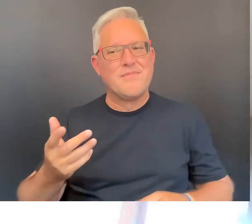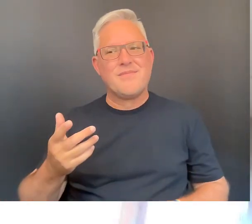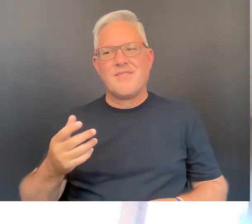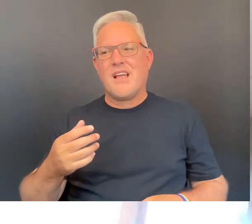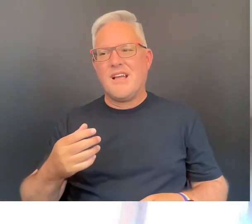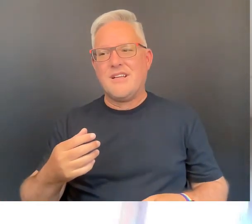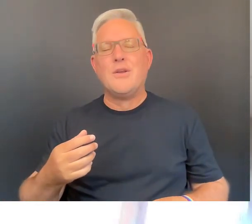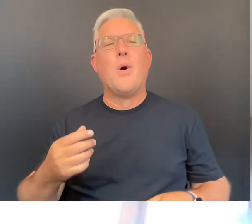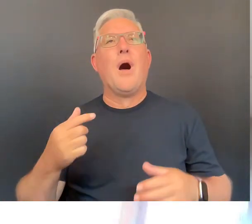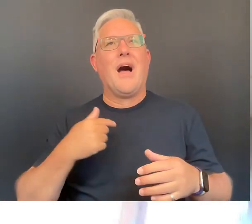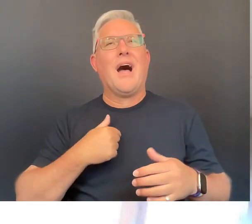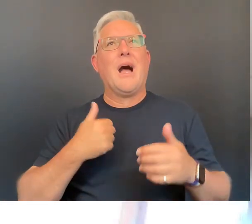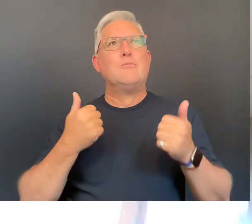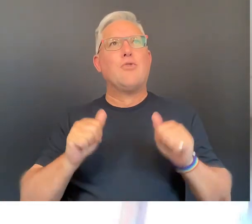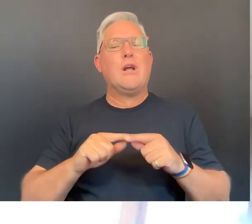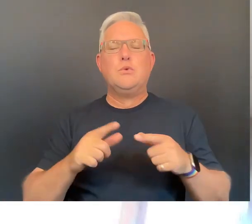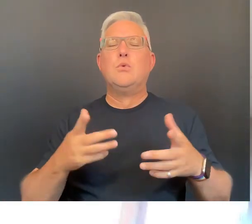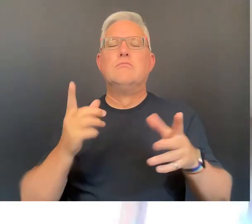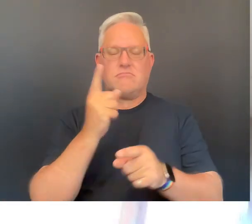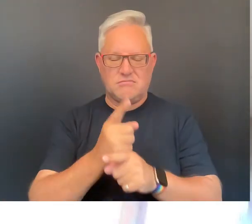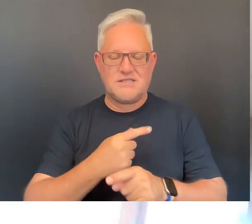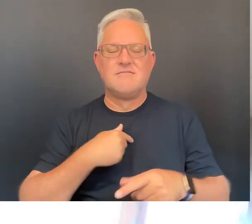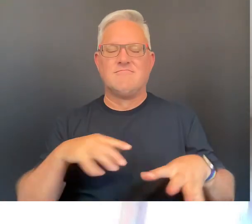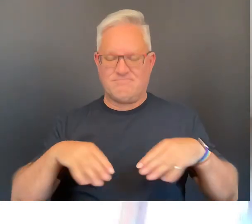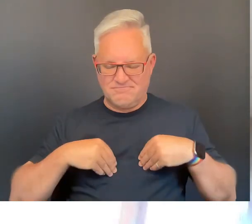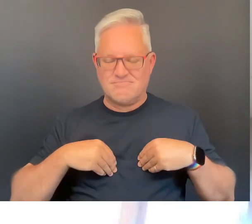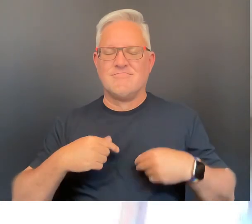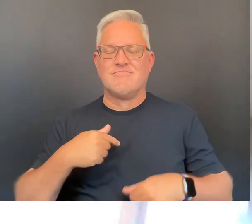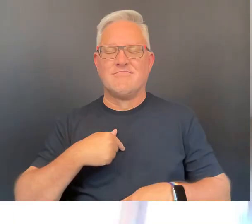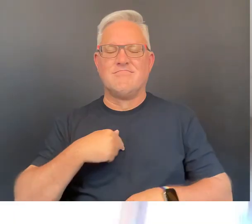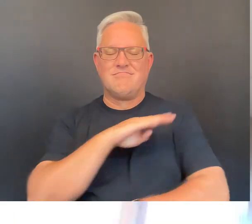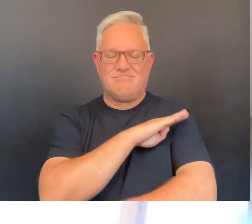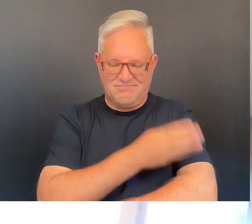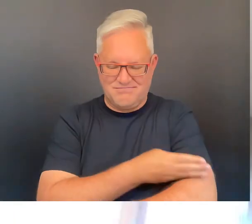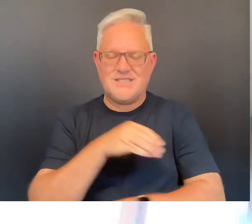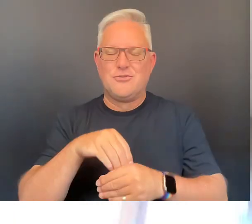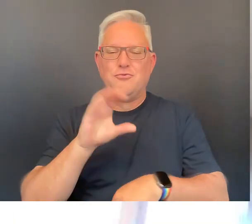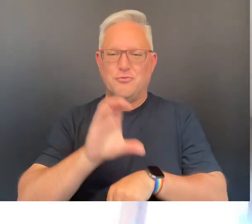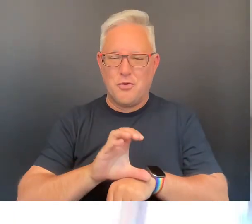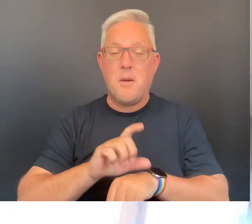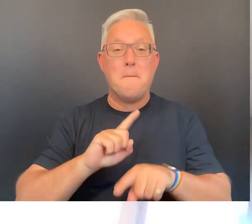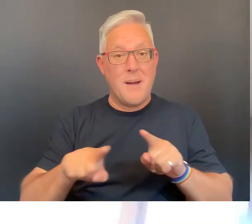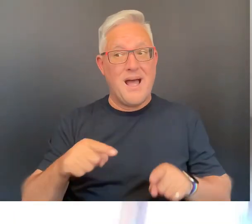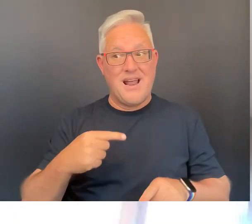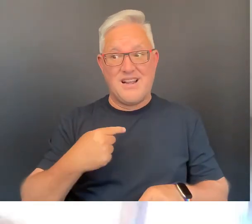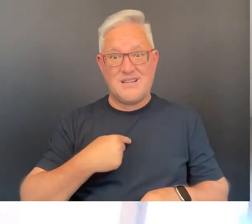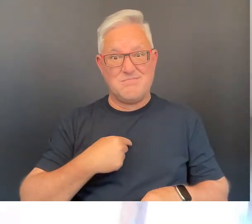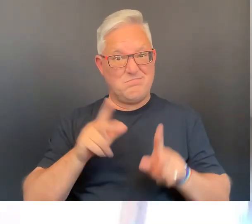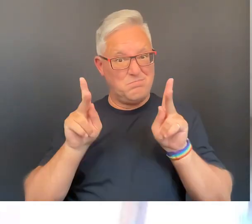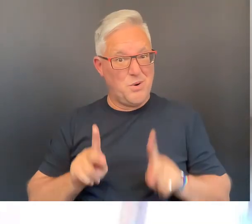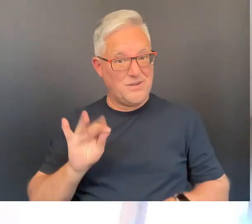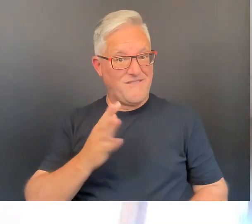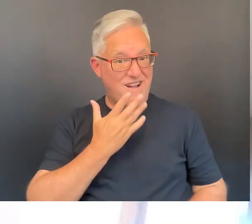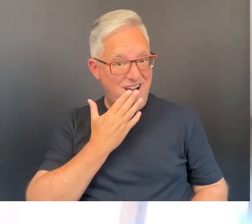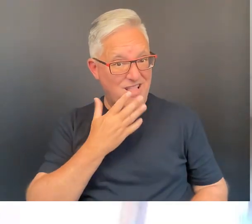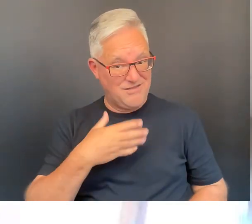and authority. And I'm trying to own that, but it's kind of hard as a leader of color. Maybe it's easy. Maybe it's